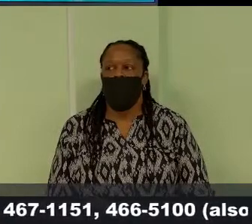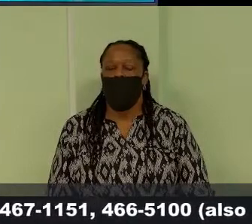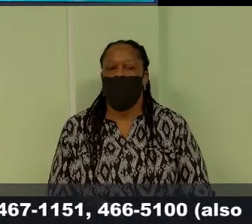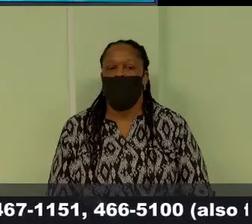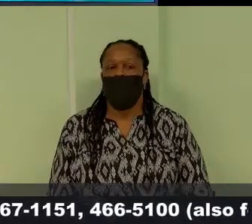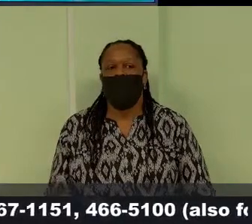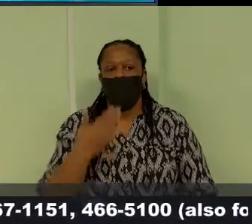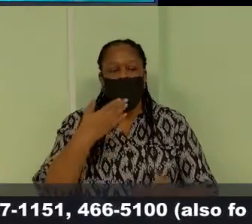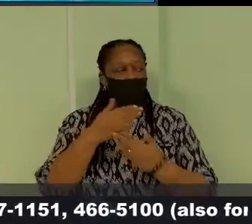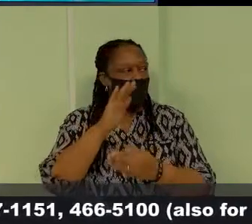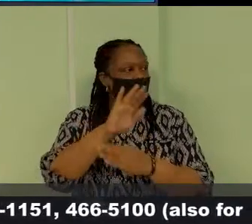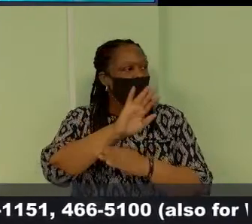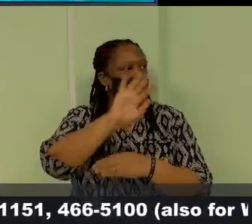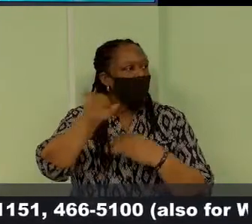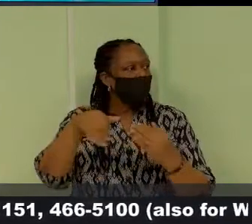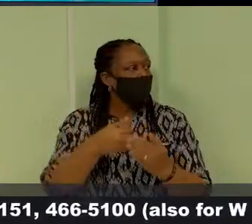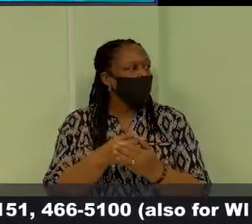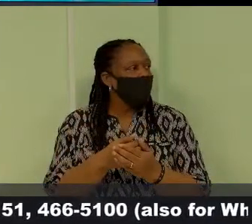President, good afternoon all.